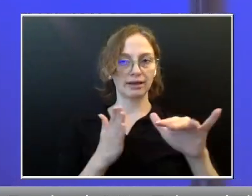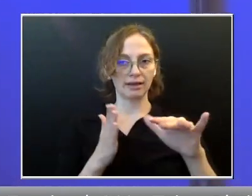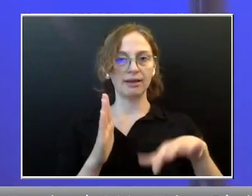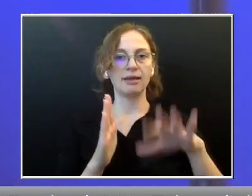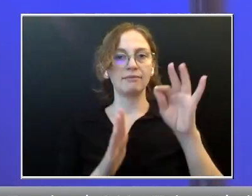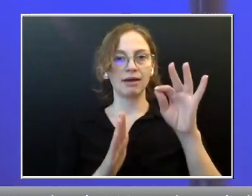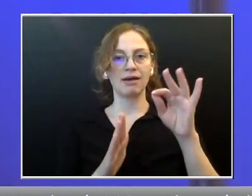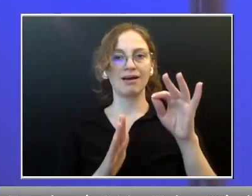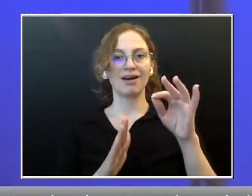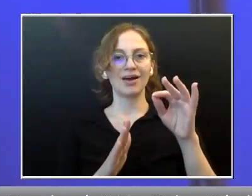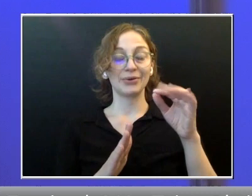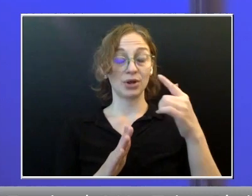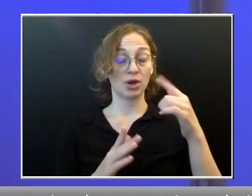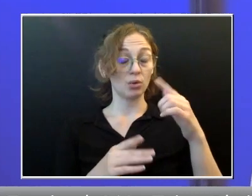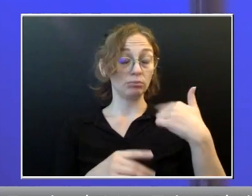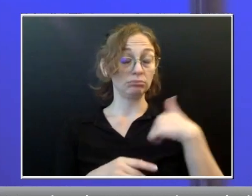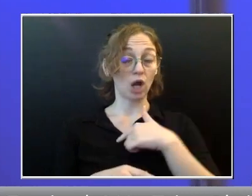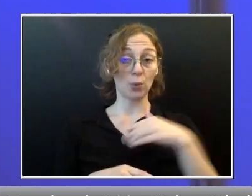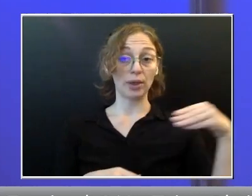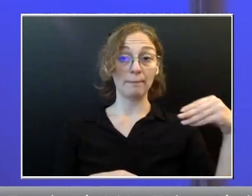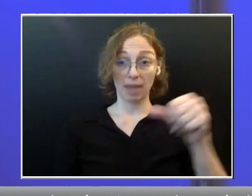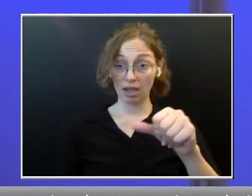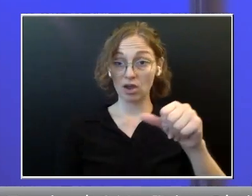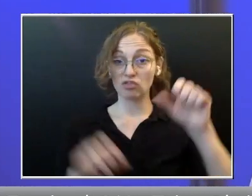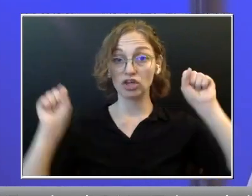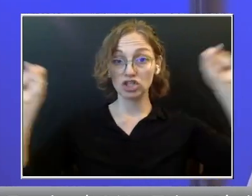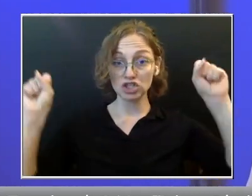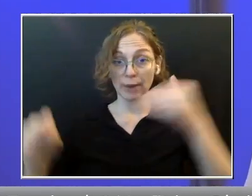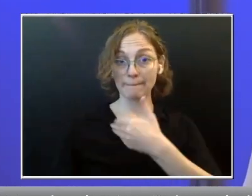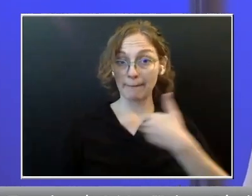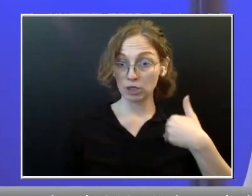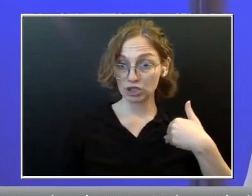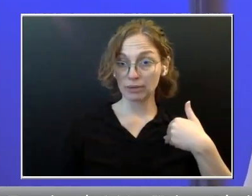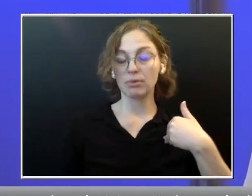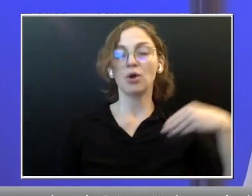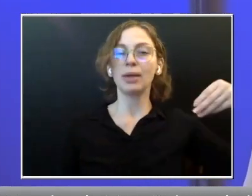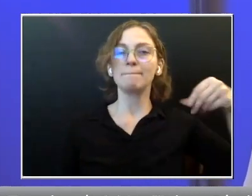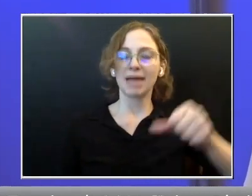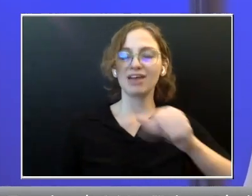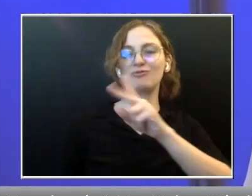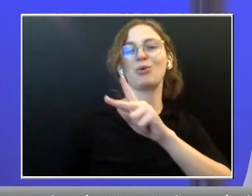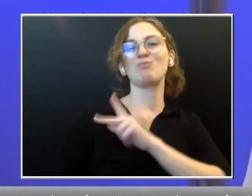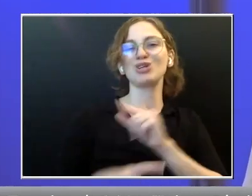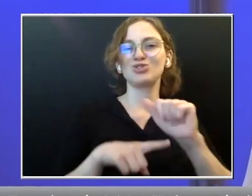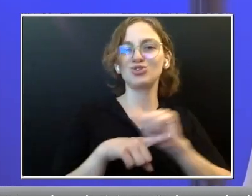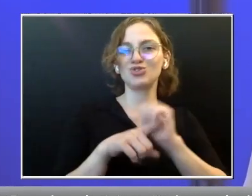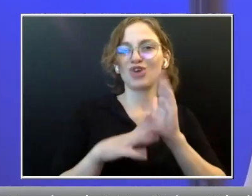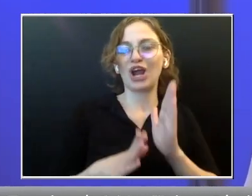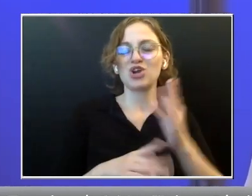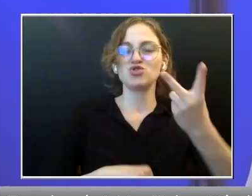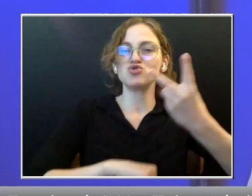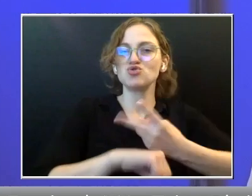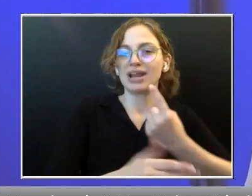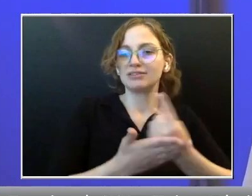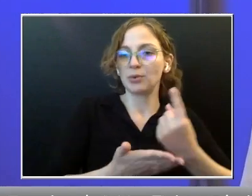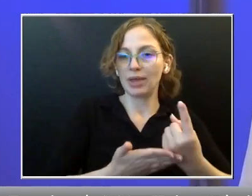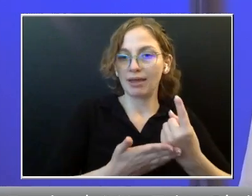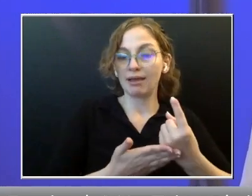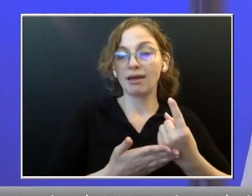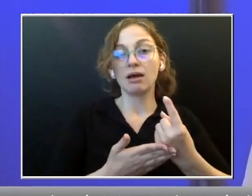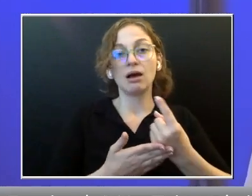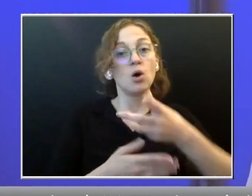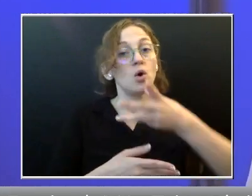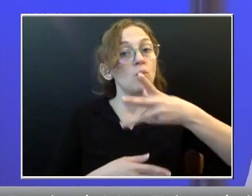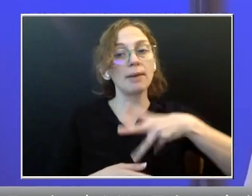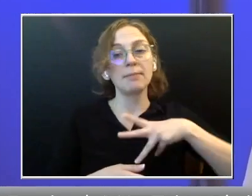membership, and we covered 2 days a week personal trainer, that women who were totally sedentary, that had